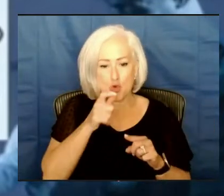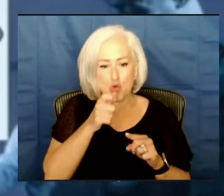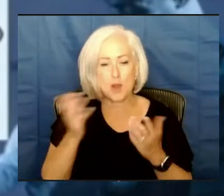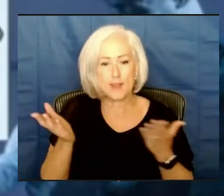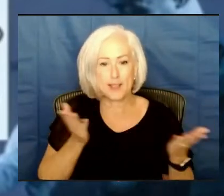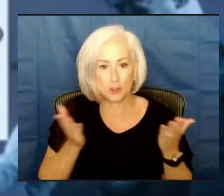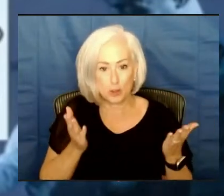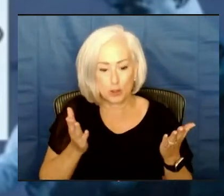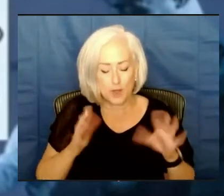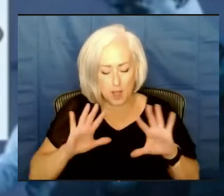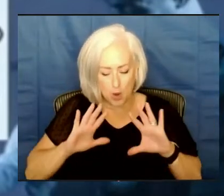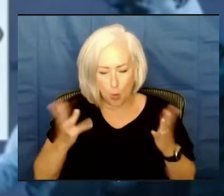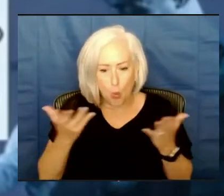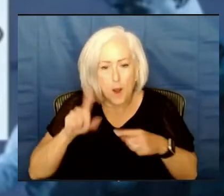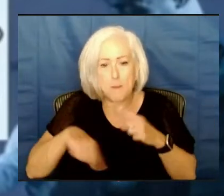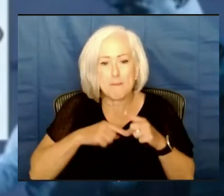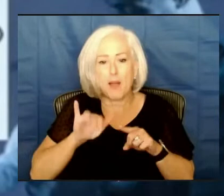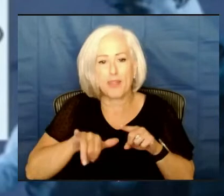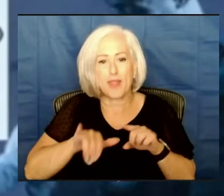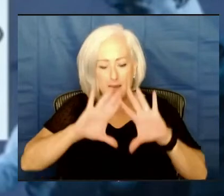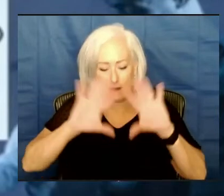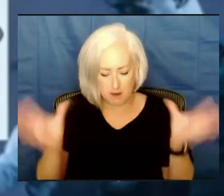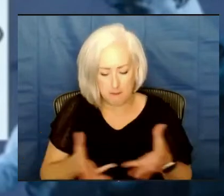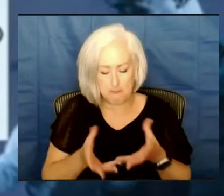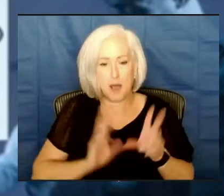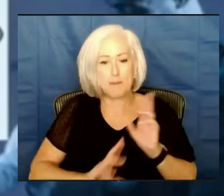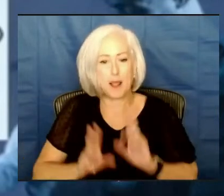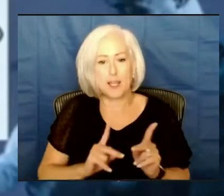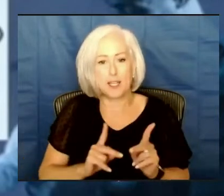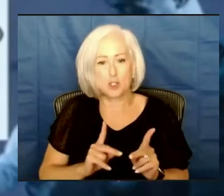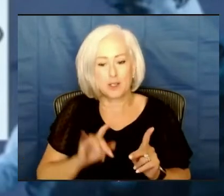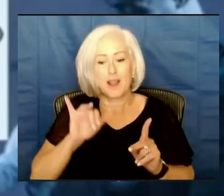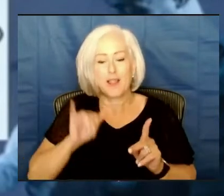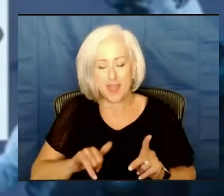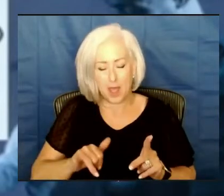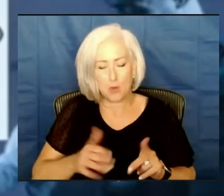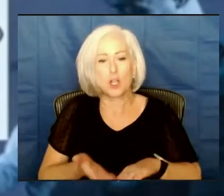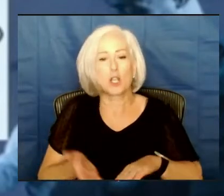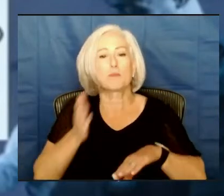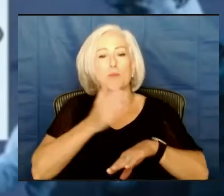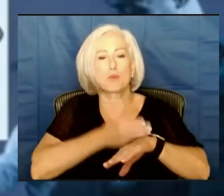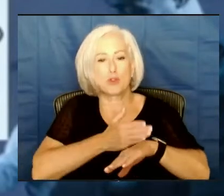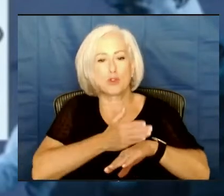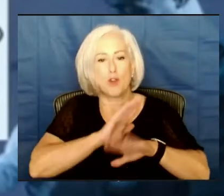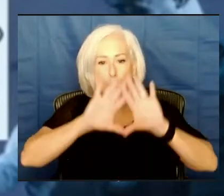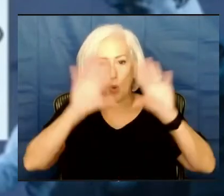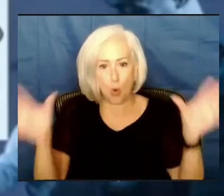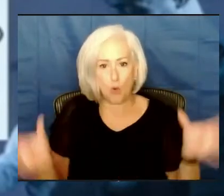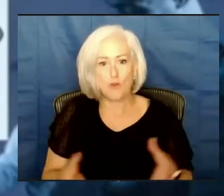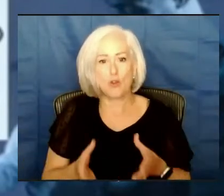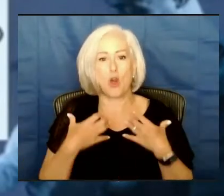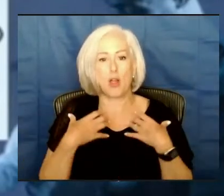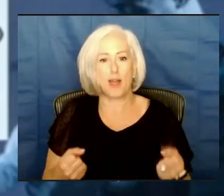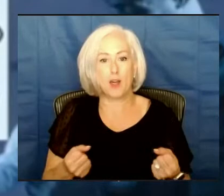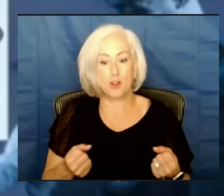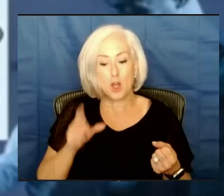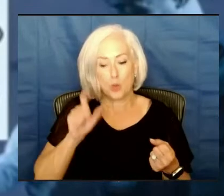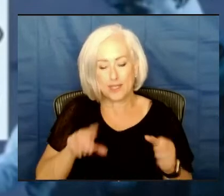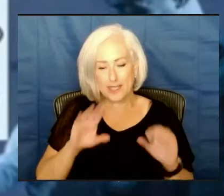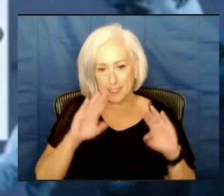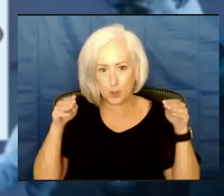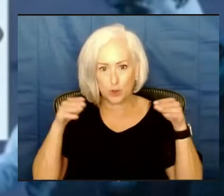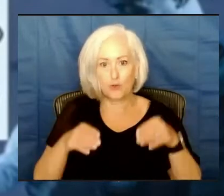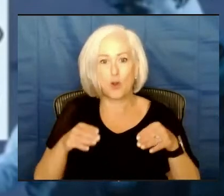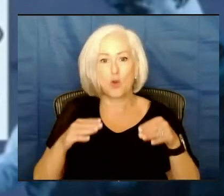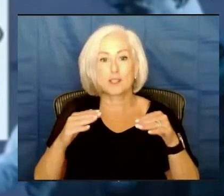dealing with, then that would improve the overall health. So I would say that we would need to do something around health equity, and it would need to be top down.